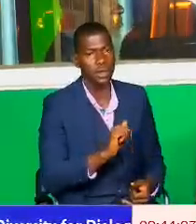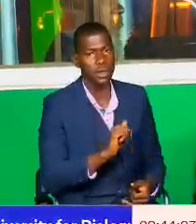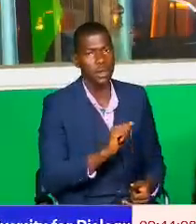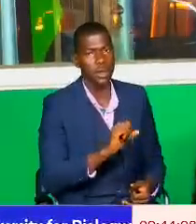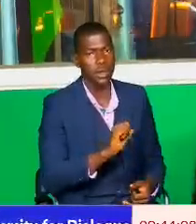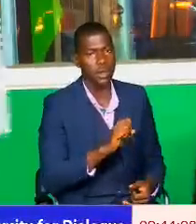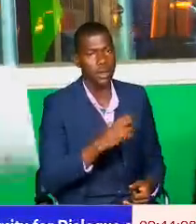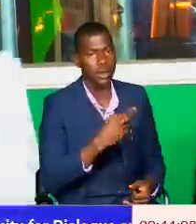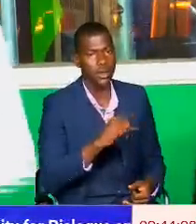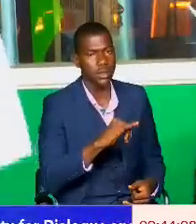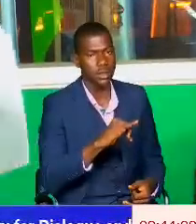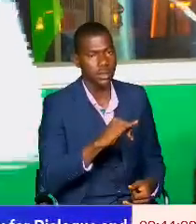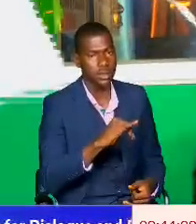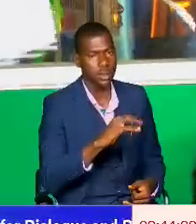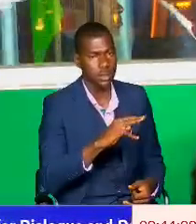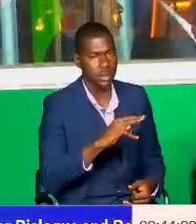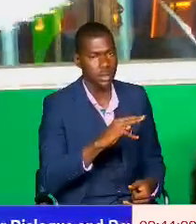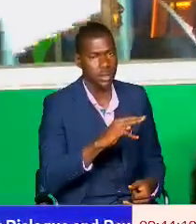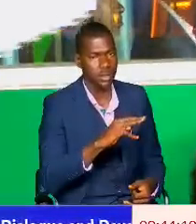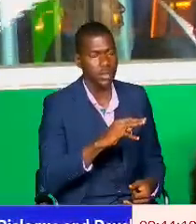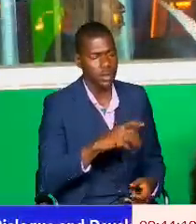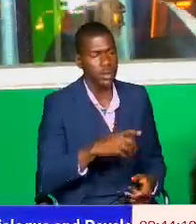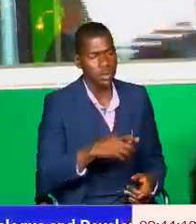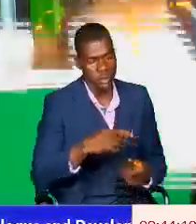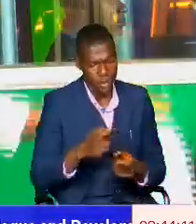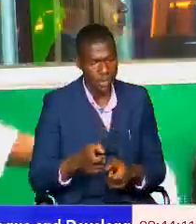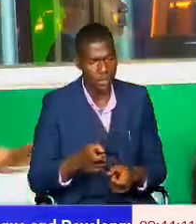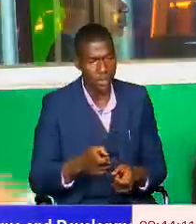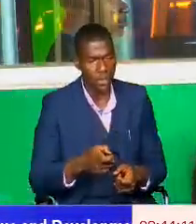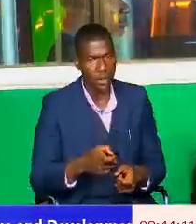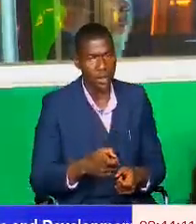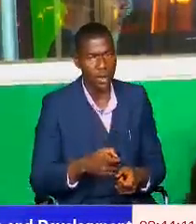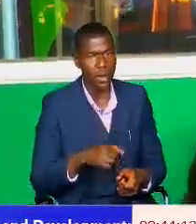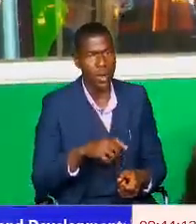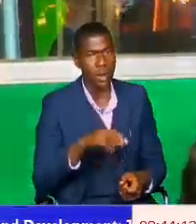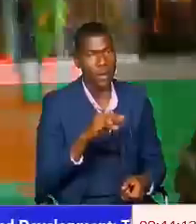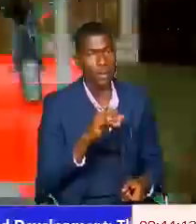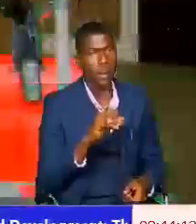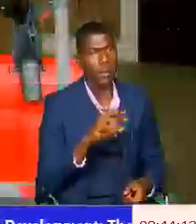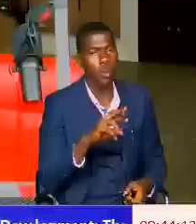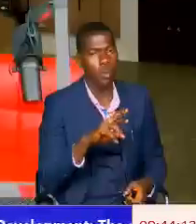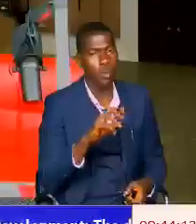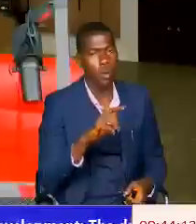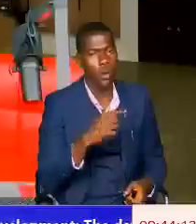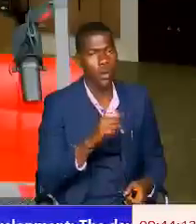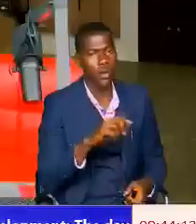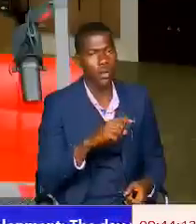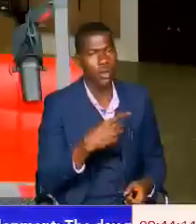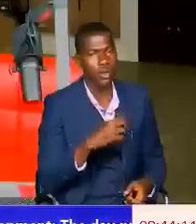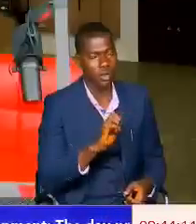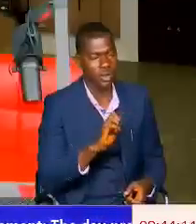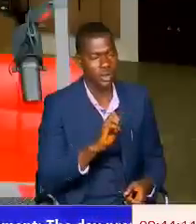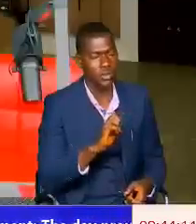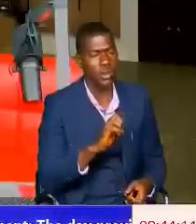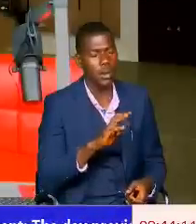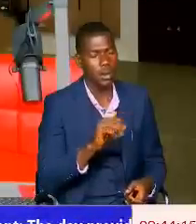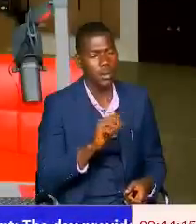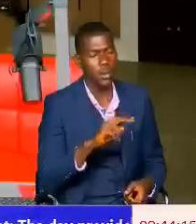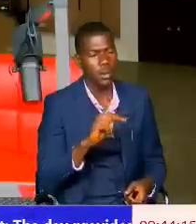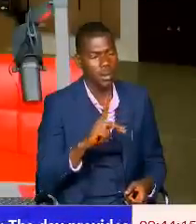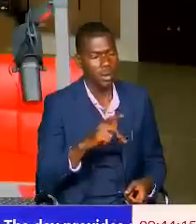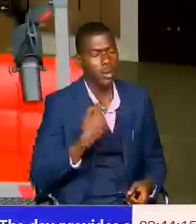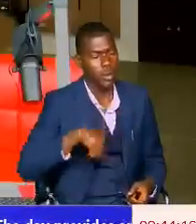take. The one will be Federal Mortgage Bank who will give them. Okay, now, I want to apologize on behalf of